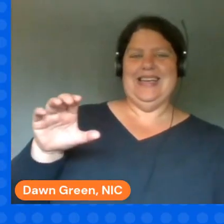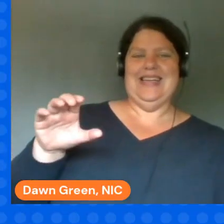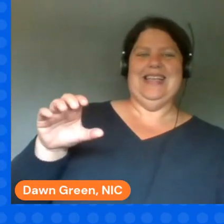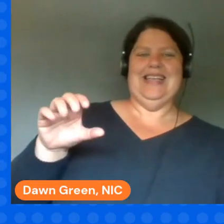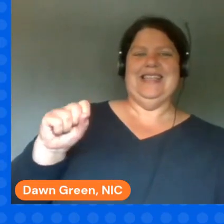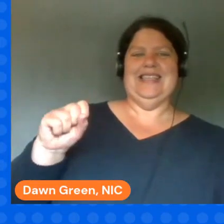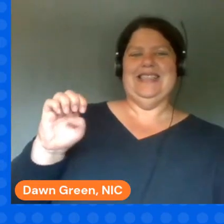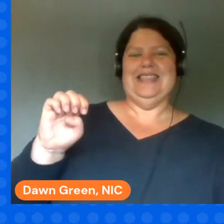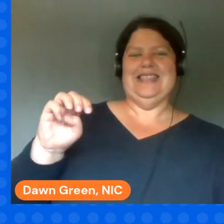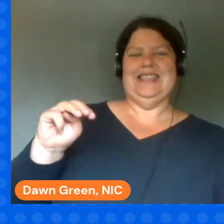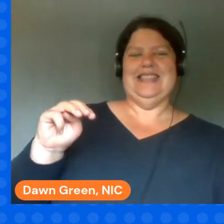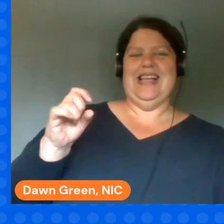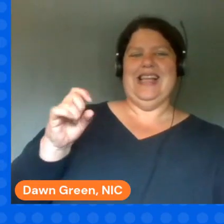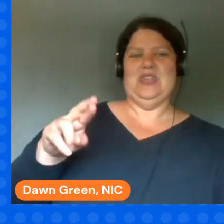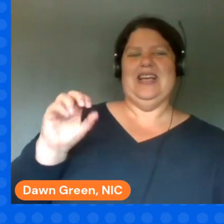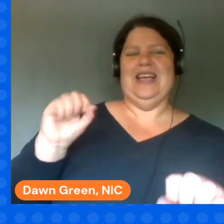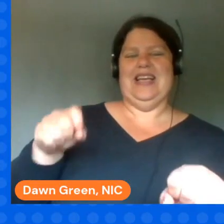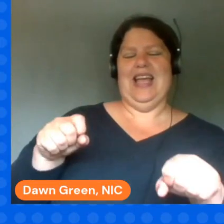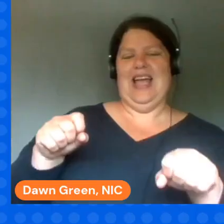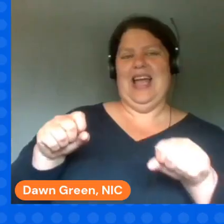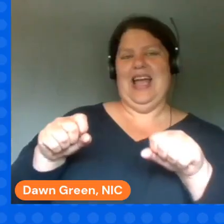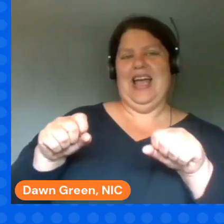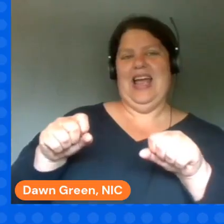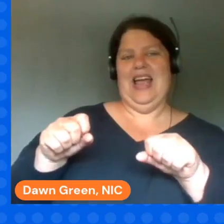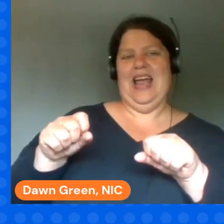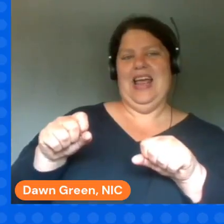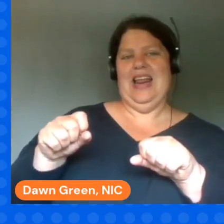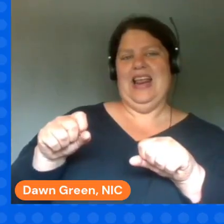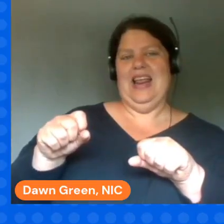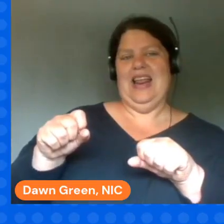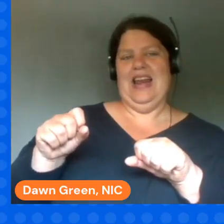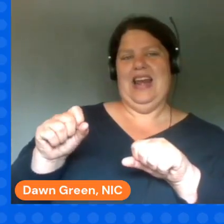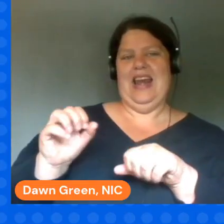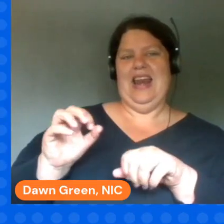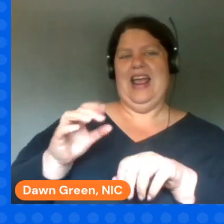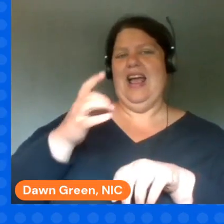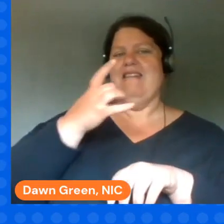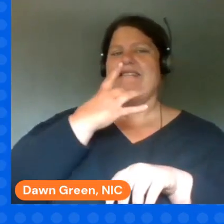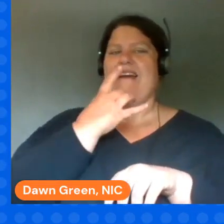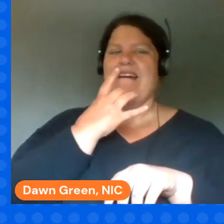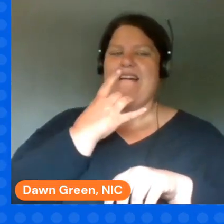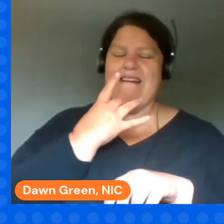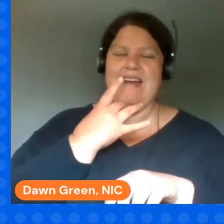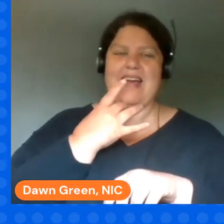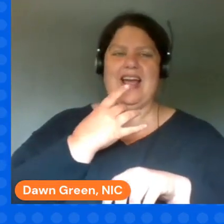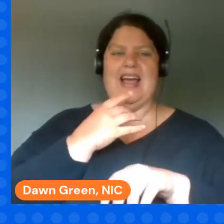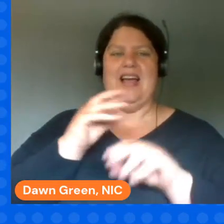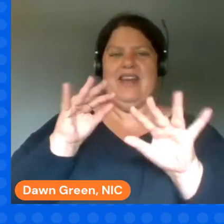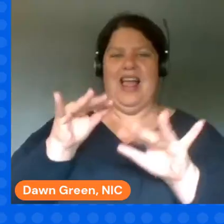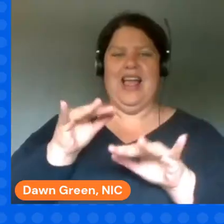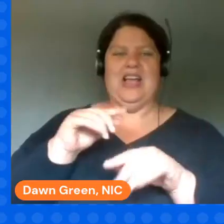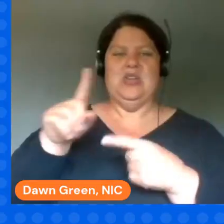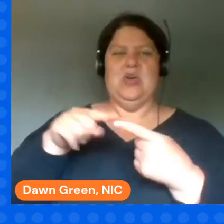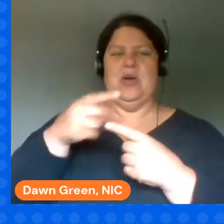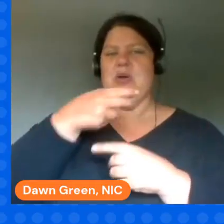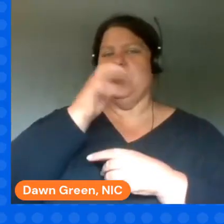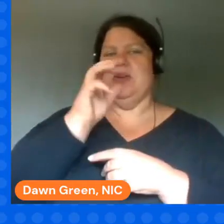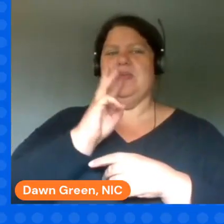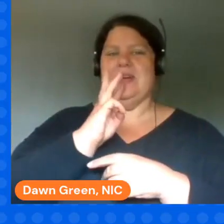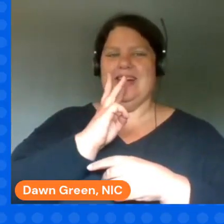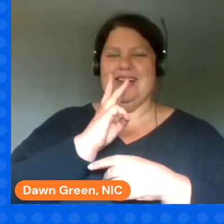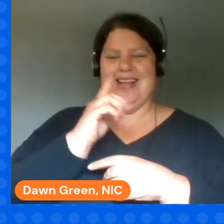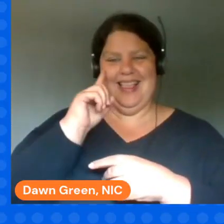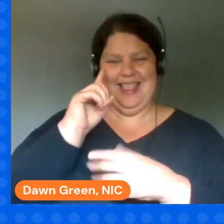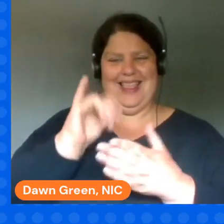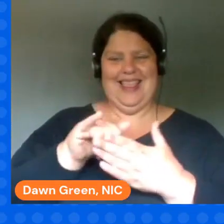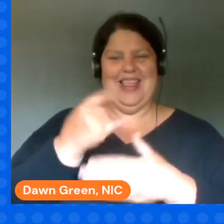of flash and like give you points as you sort of sip water. And that's one of the YouTube tutorials. And I think that one's just one of my favorites. And it's